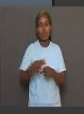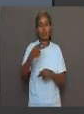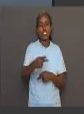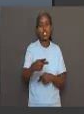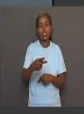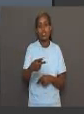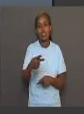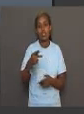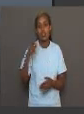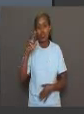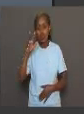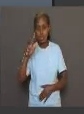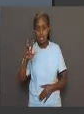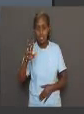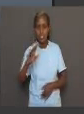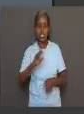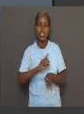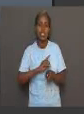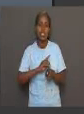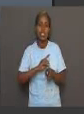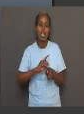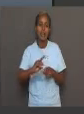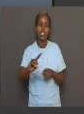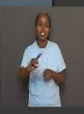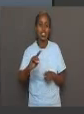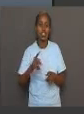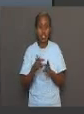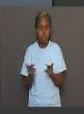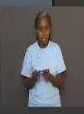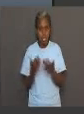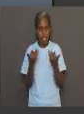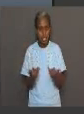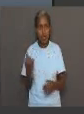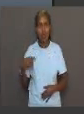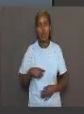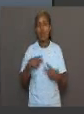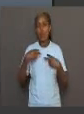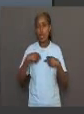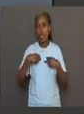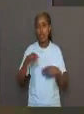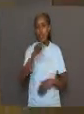into three-dimensional space? Now we have a sphere.